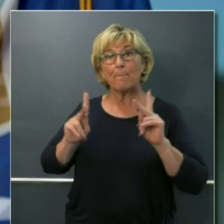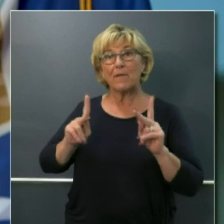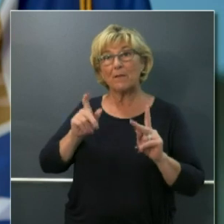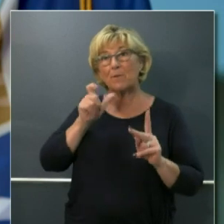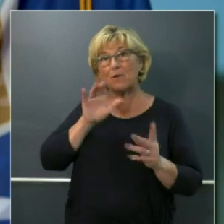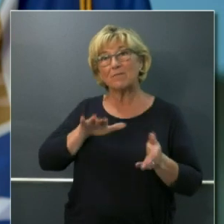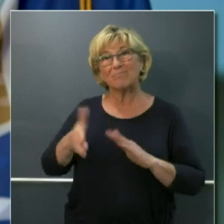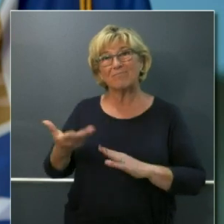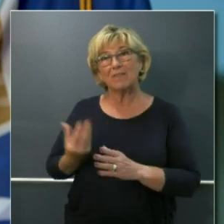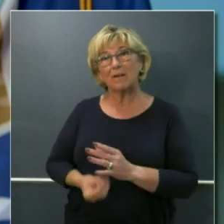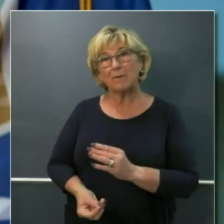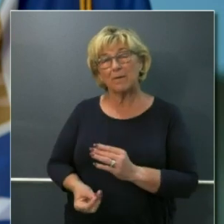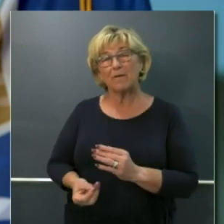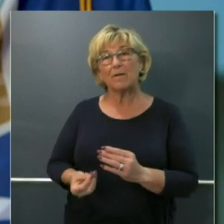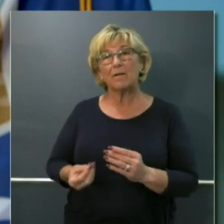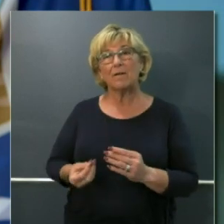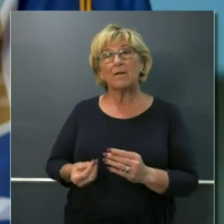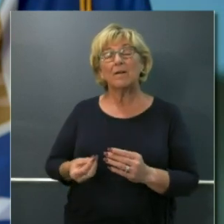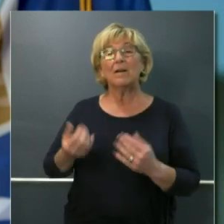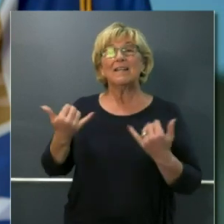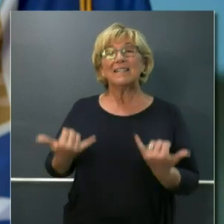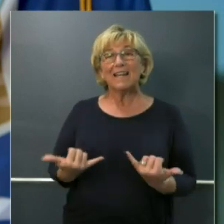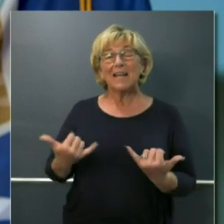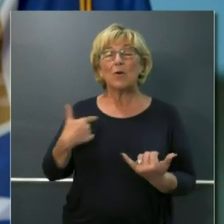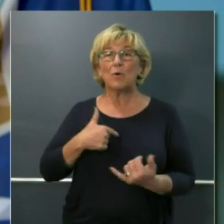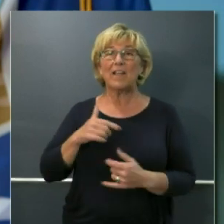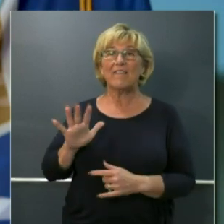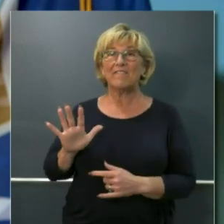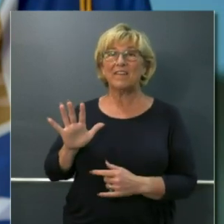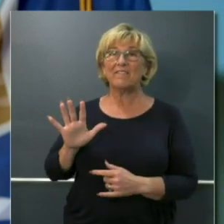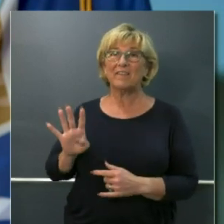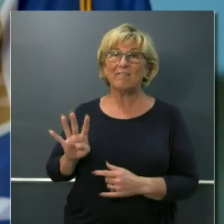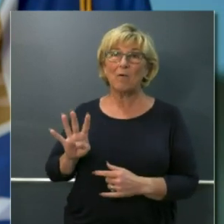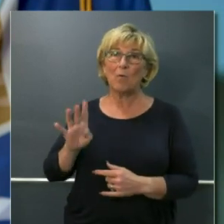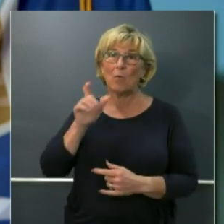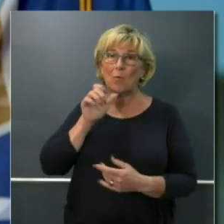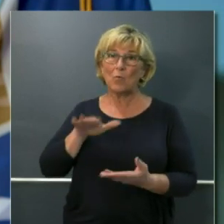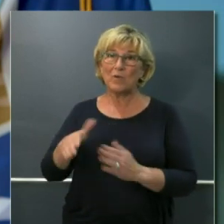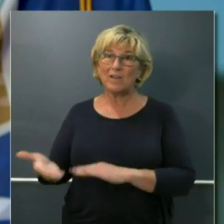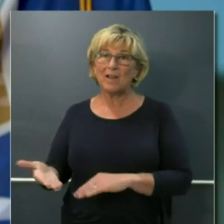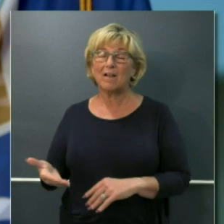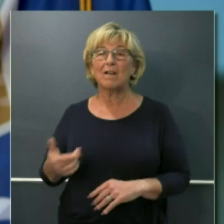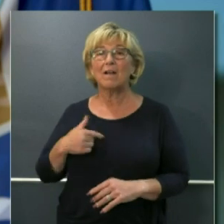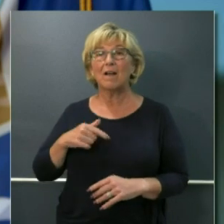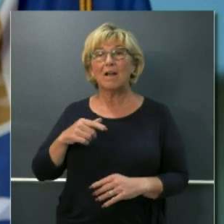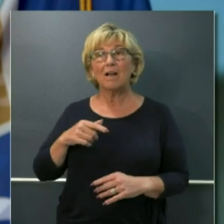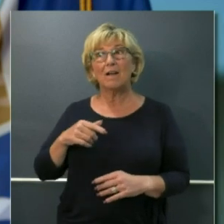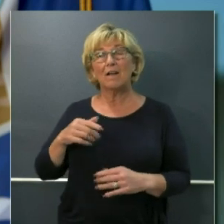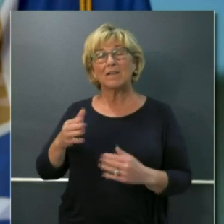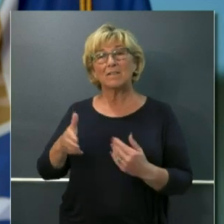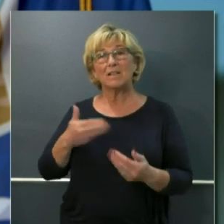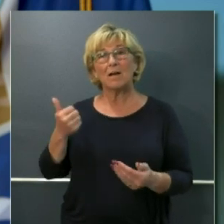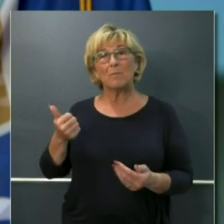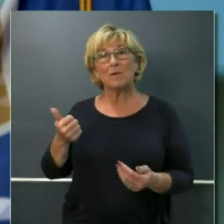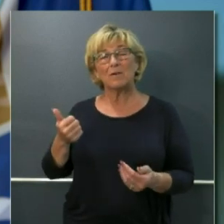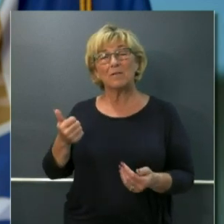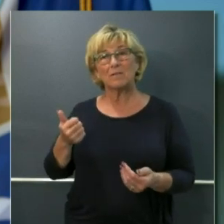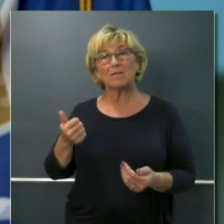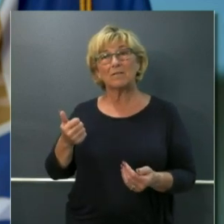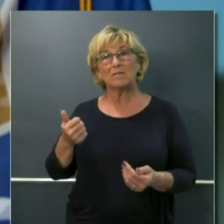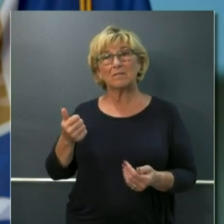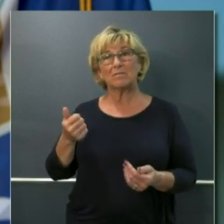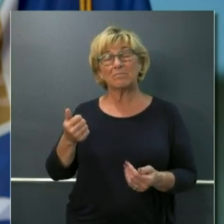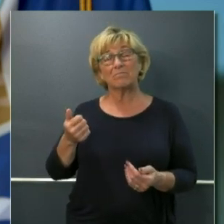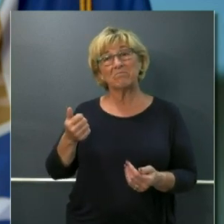their lives. Today, we have 54 individuals that lost their lives. I mentioned that's roughly half of what we